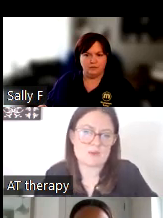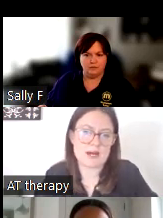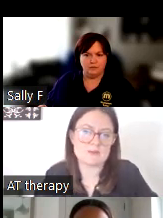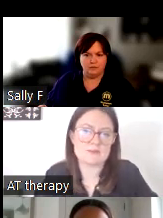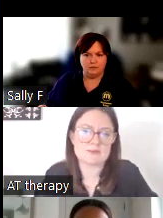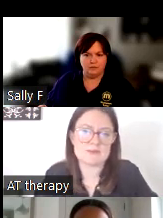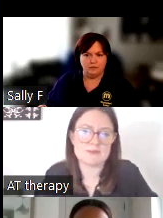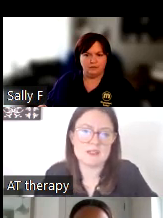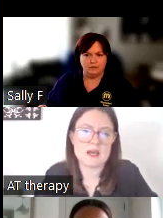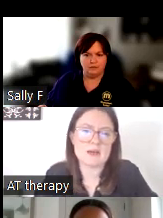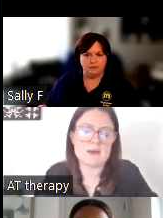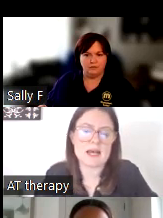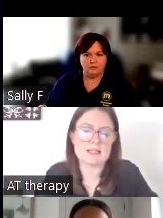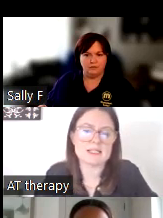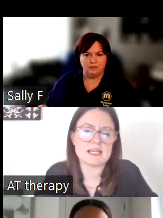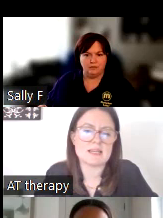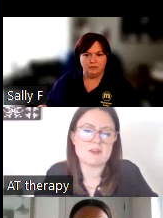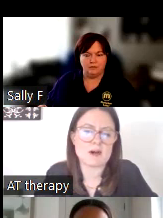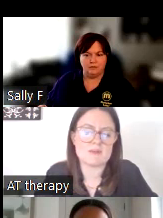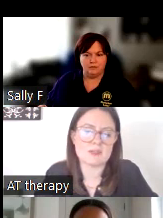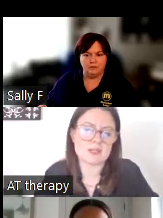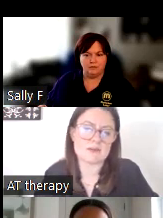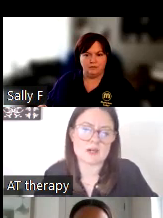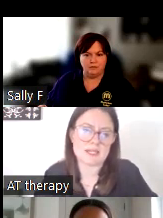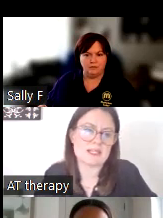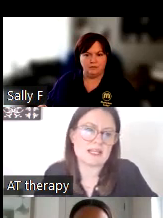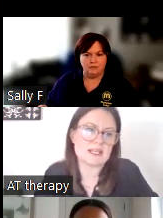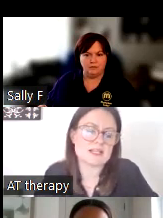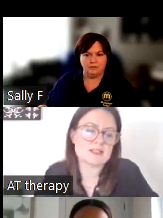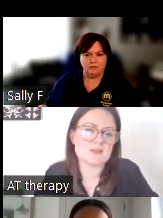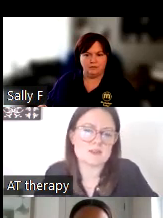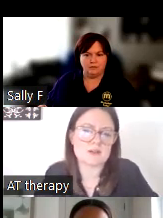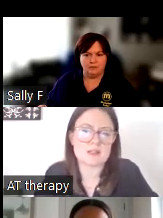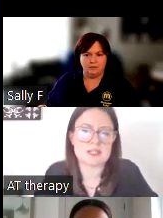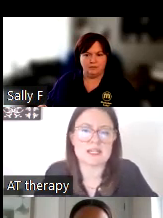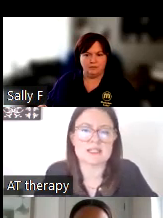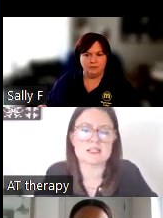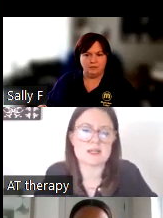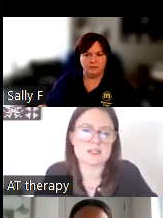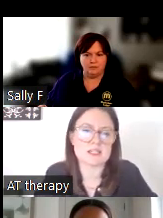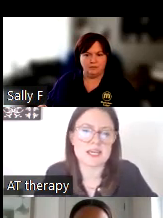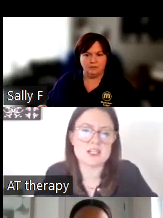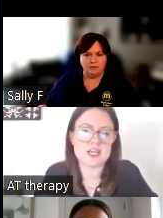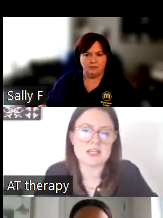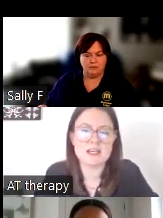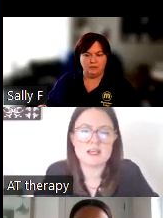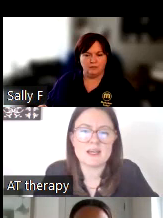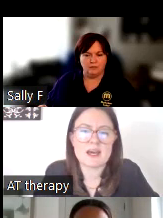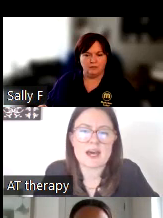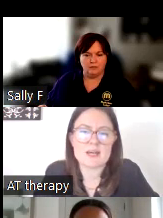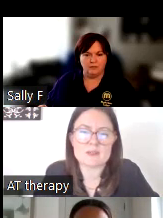as well. And if you are familiar with working in schools and colleges and special